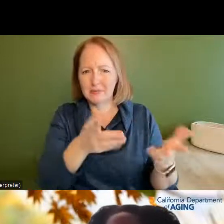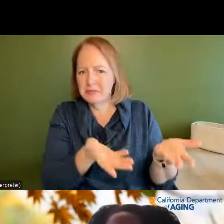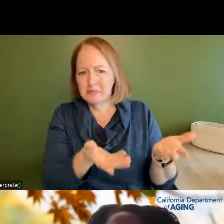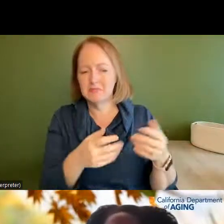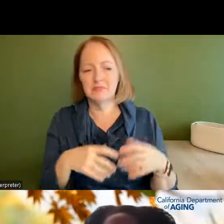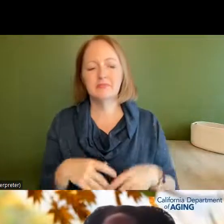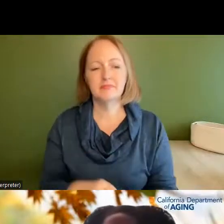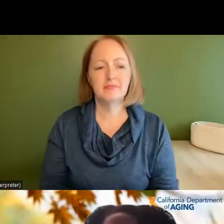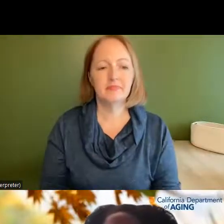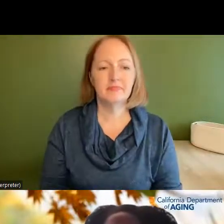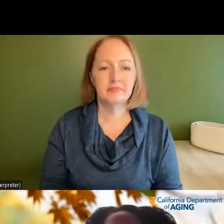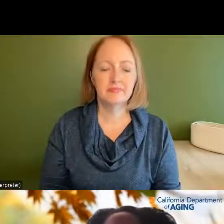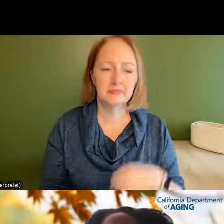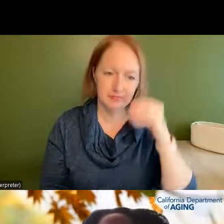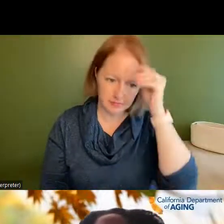Next slide.